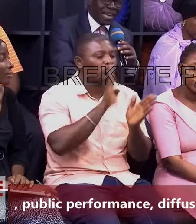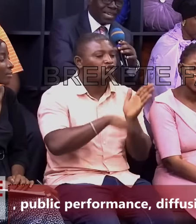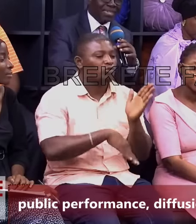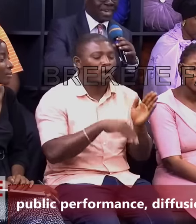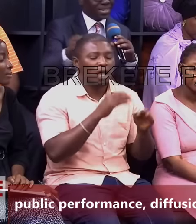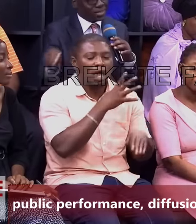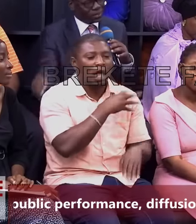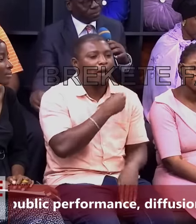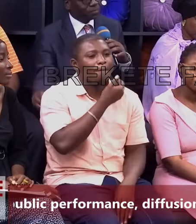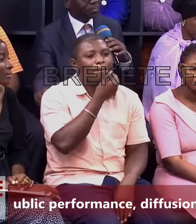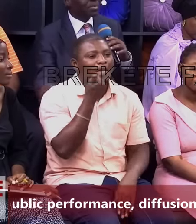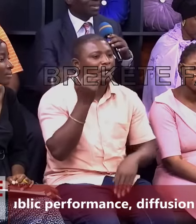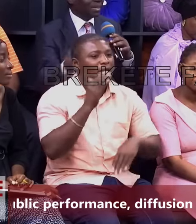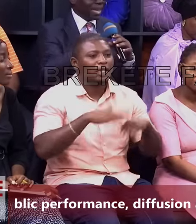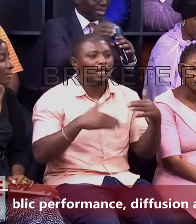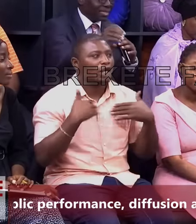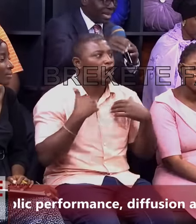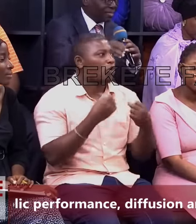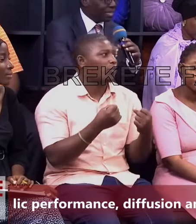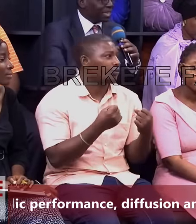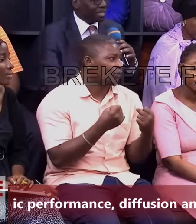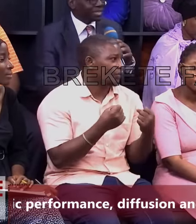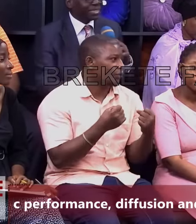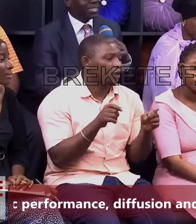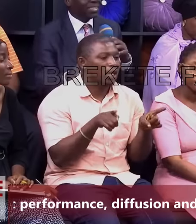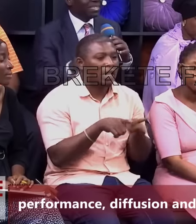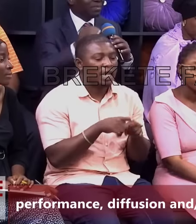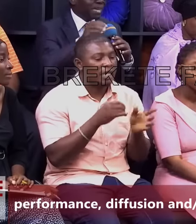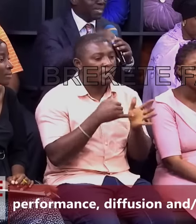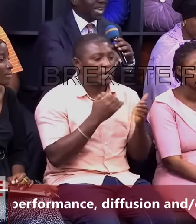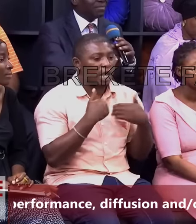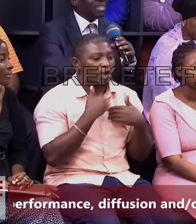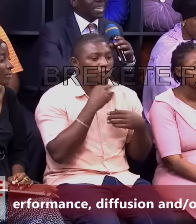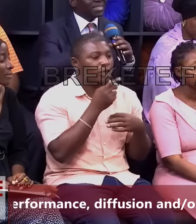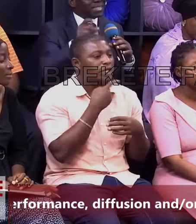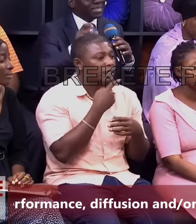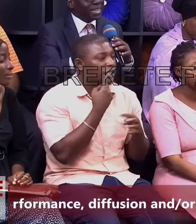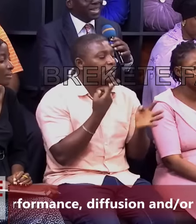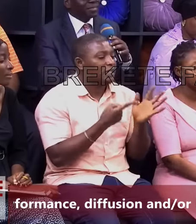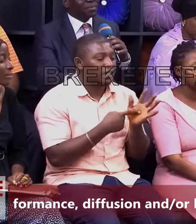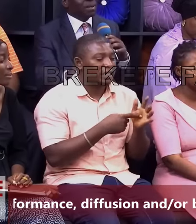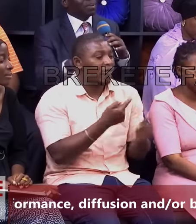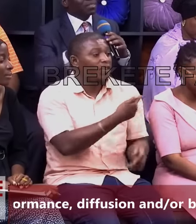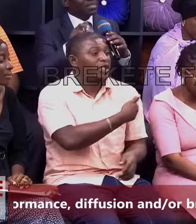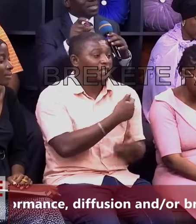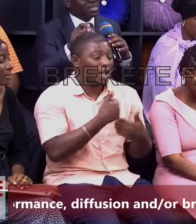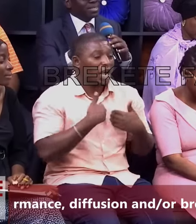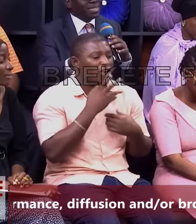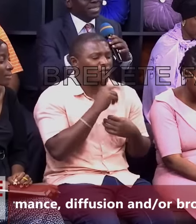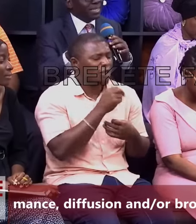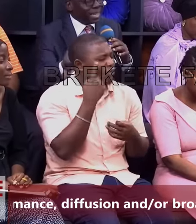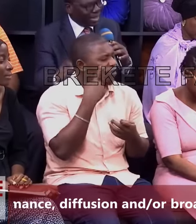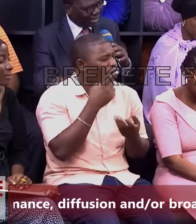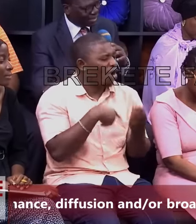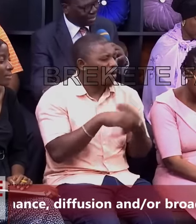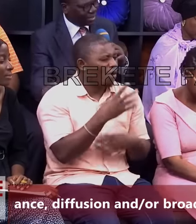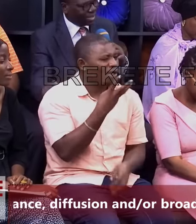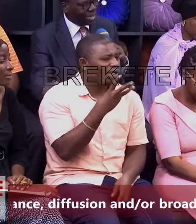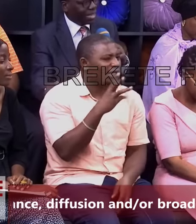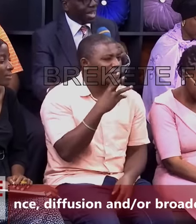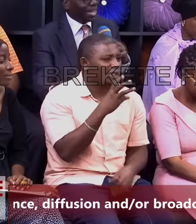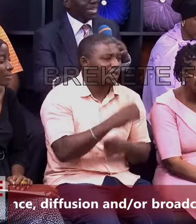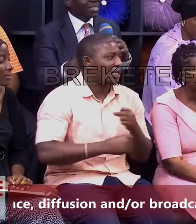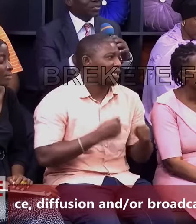and better than cure like has been said this vacine has been existent for about 16